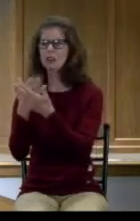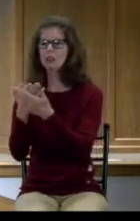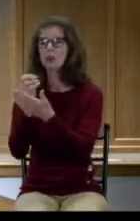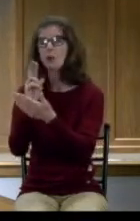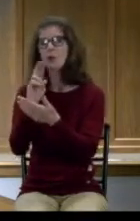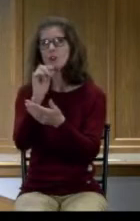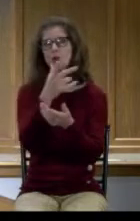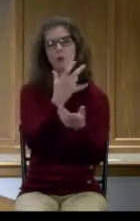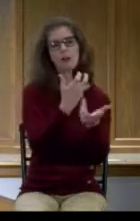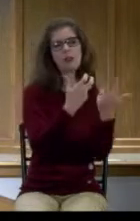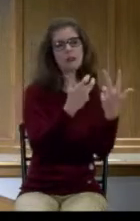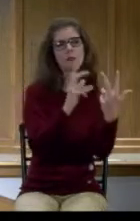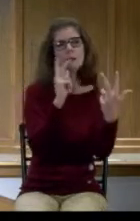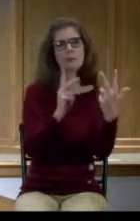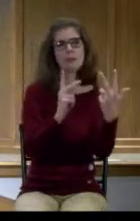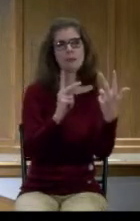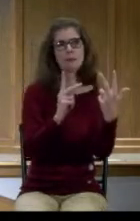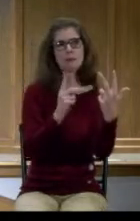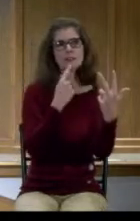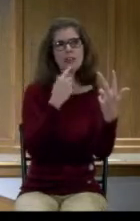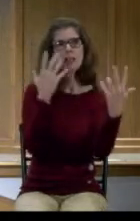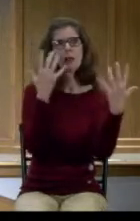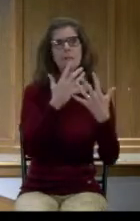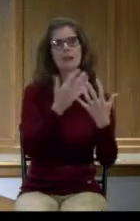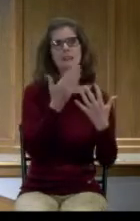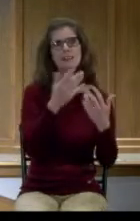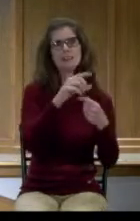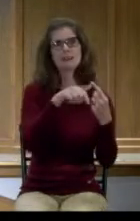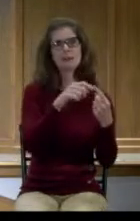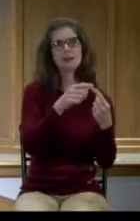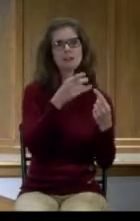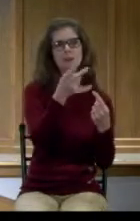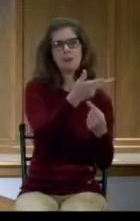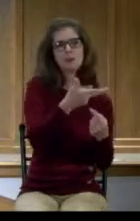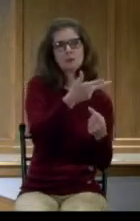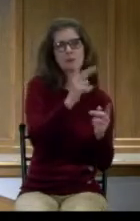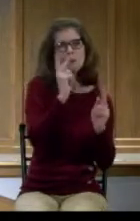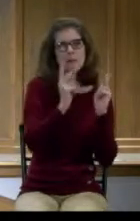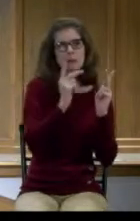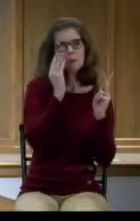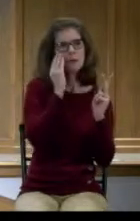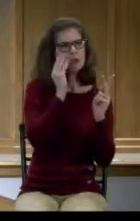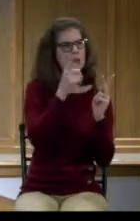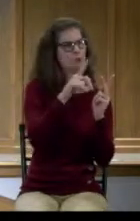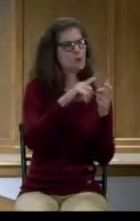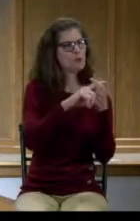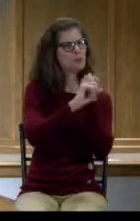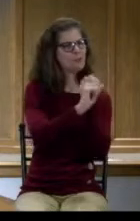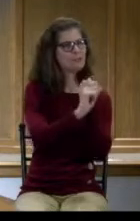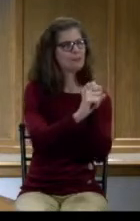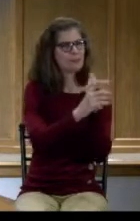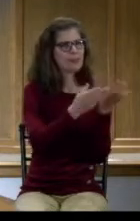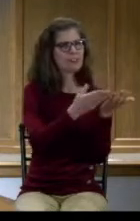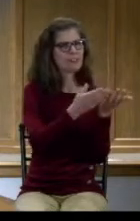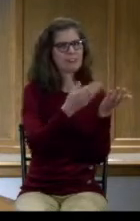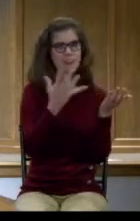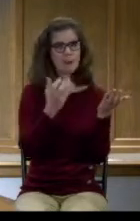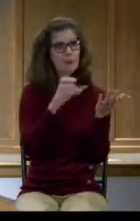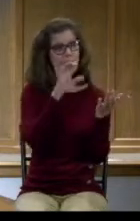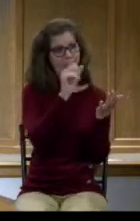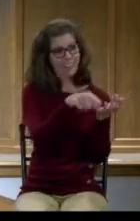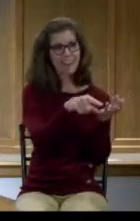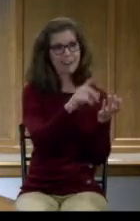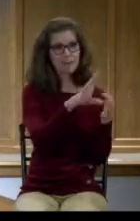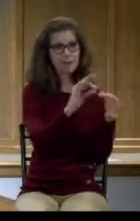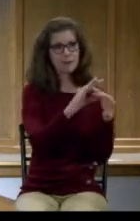saying amazing things about you because they knew you really, really well? Well, if you want that to be the end of your life,